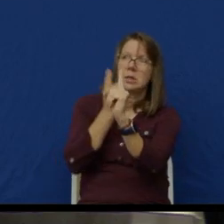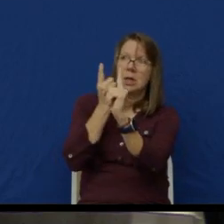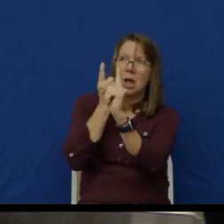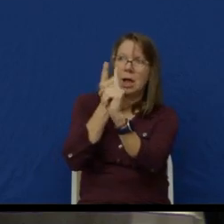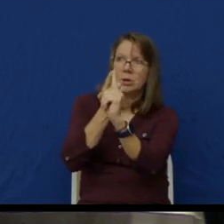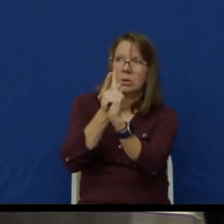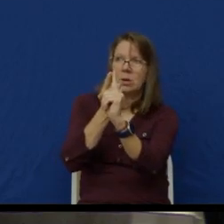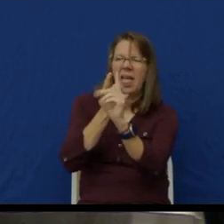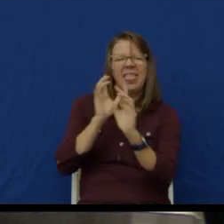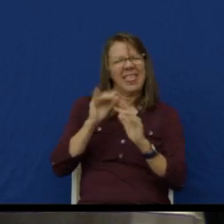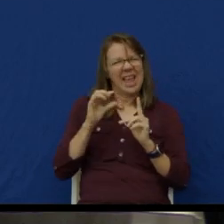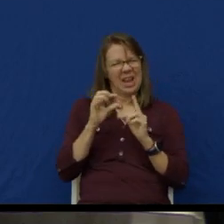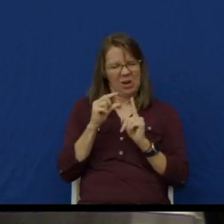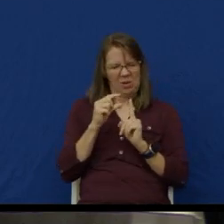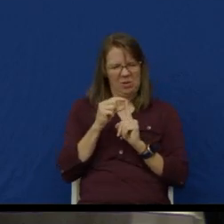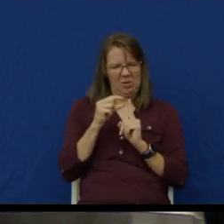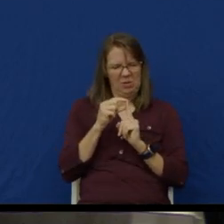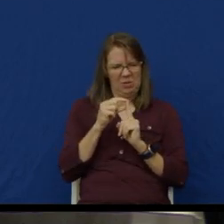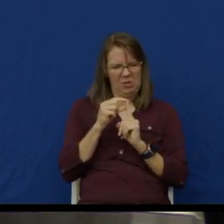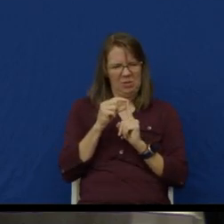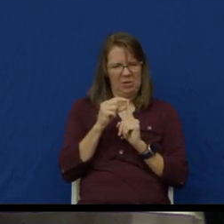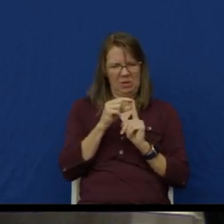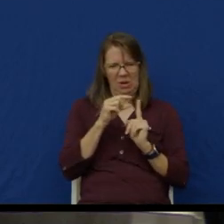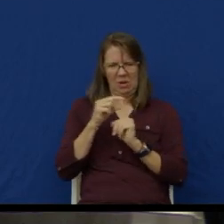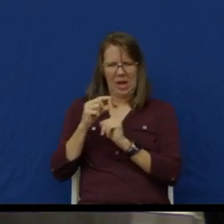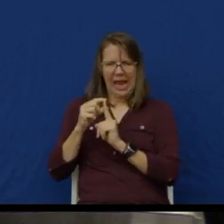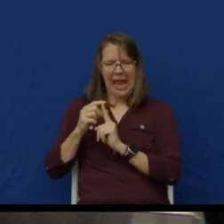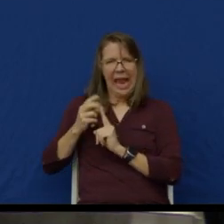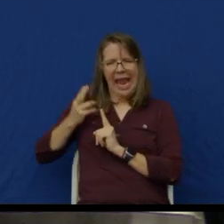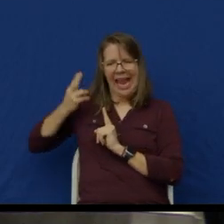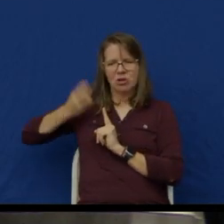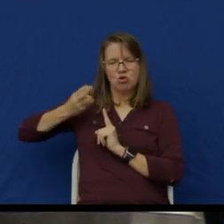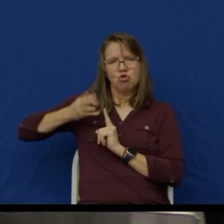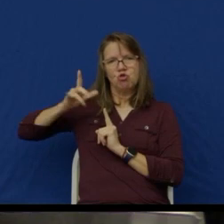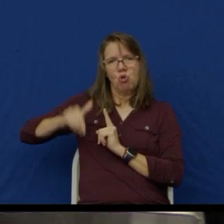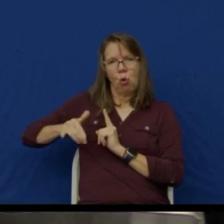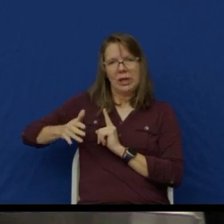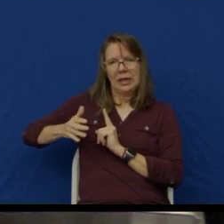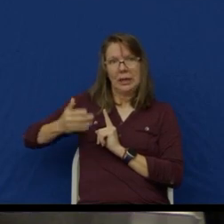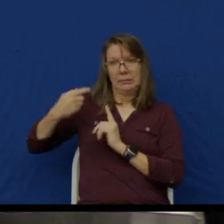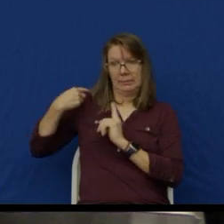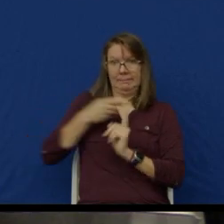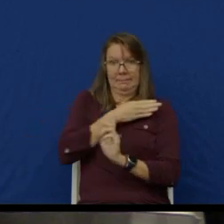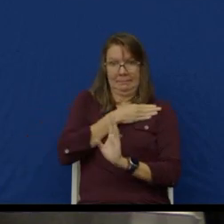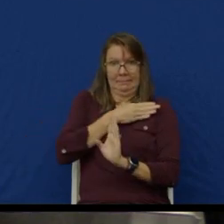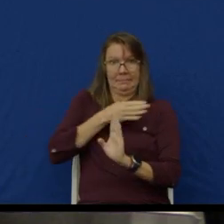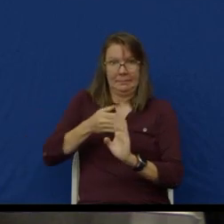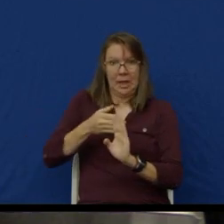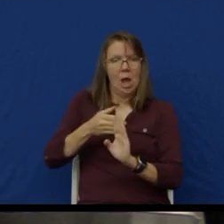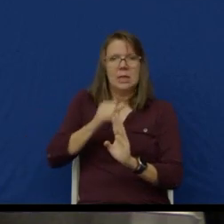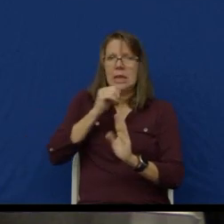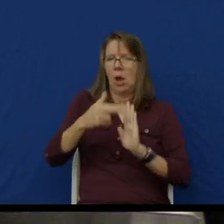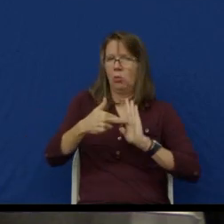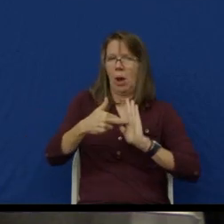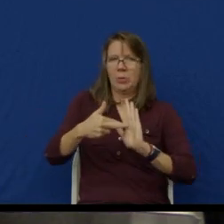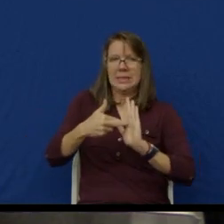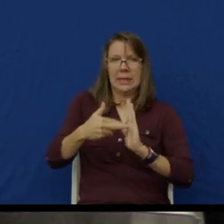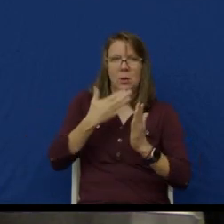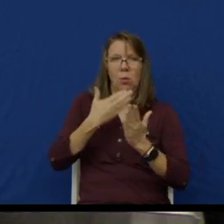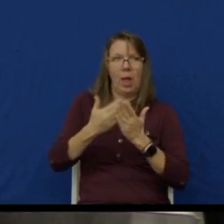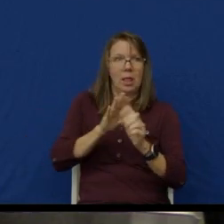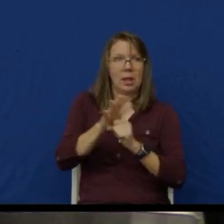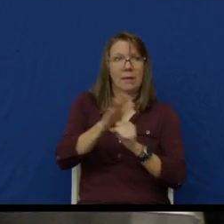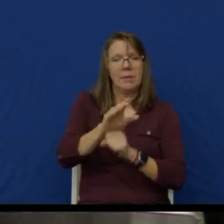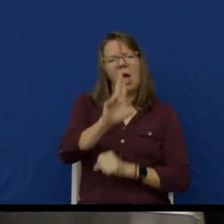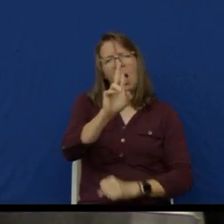of historically underrepresented students, what are you talking about? Are they class offerings that we're talking about, programs? Are we